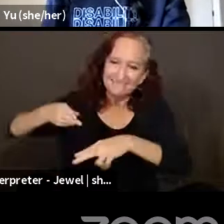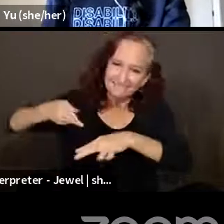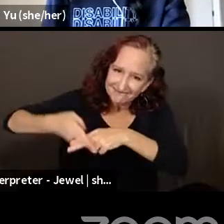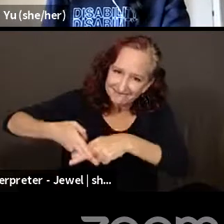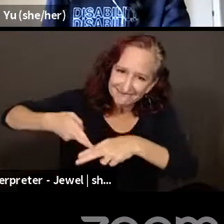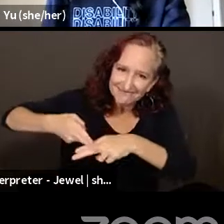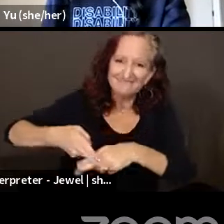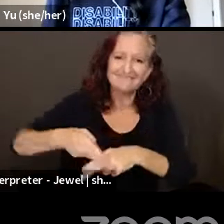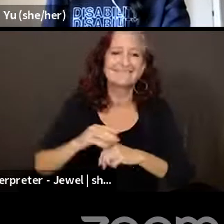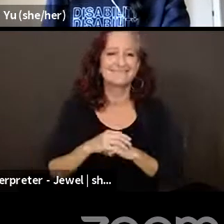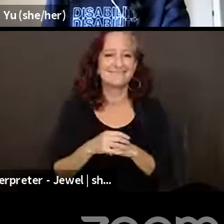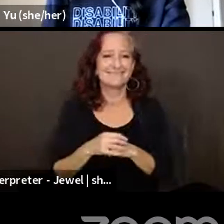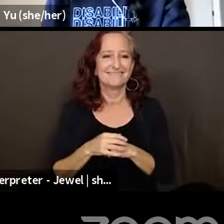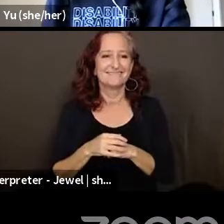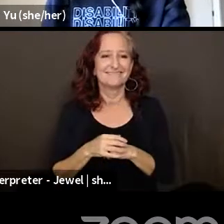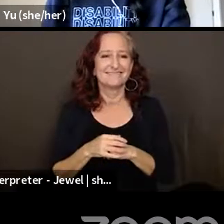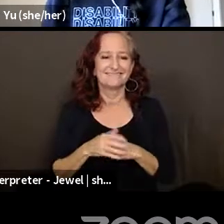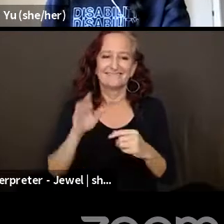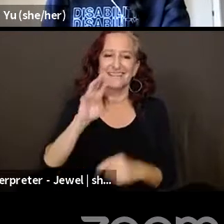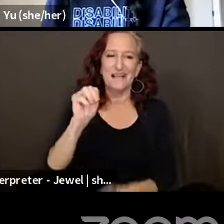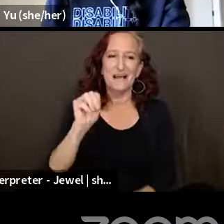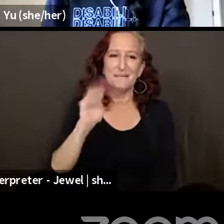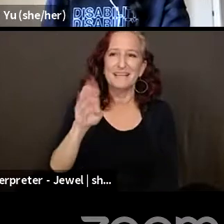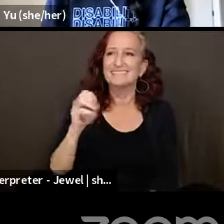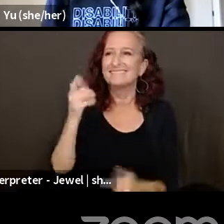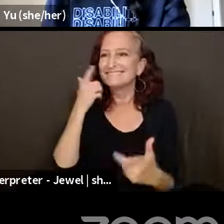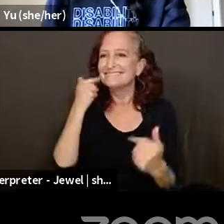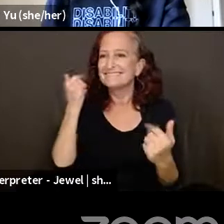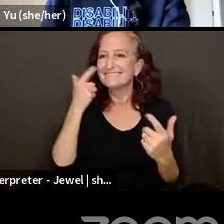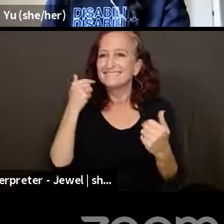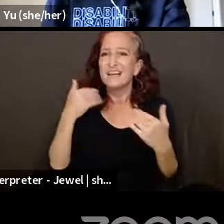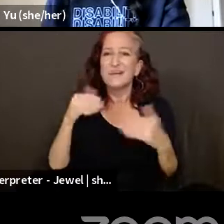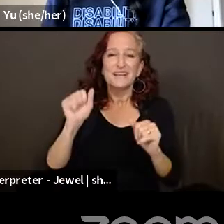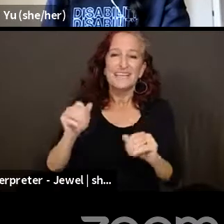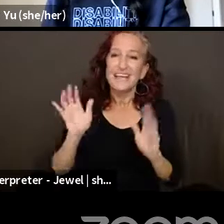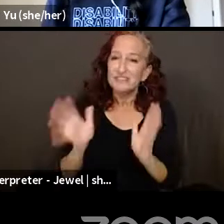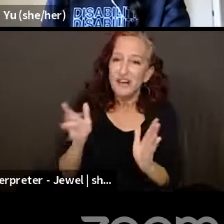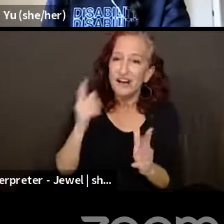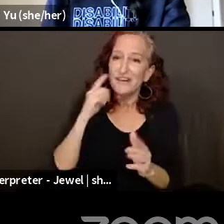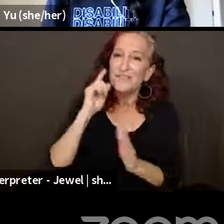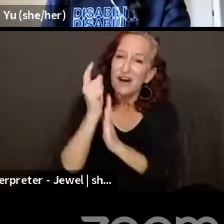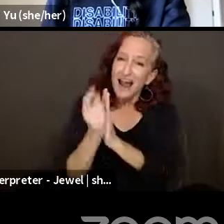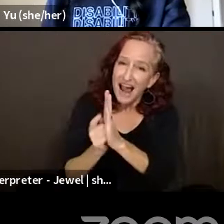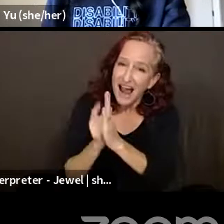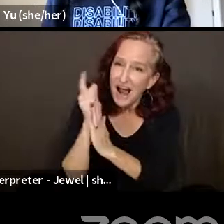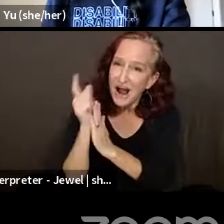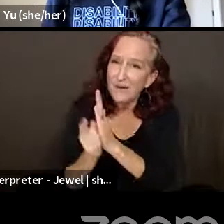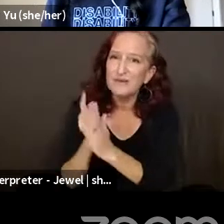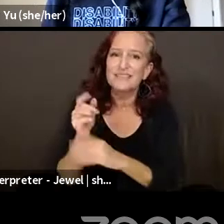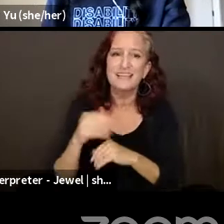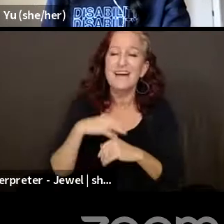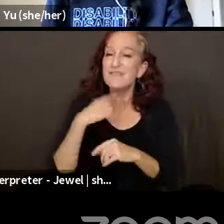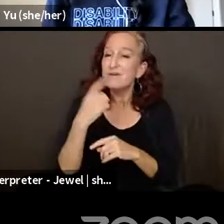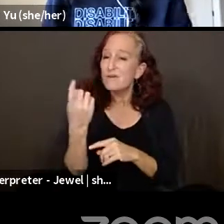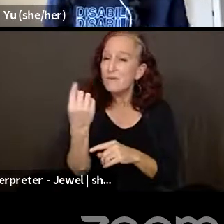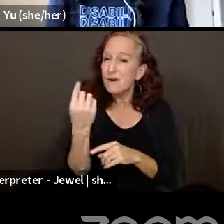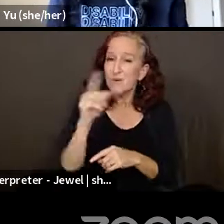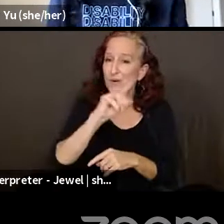Oh, we could talk for hours and we are over time, but I want to ask one final question. And if you could just share